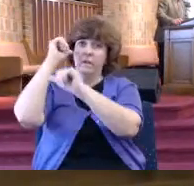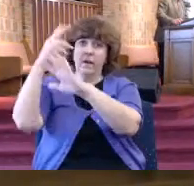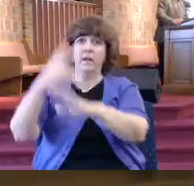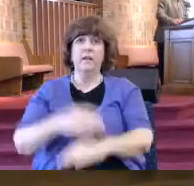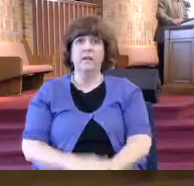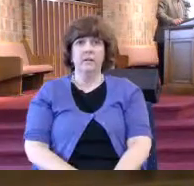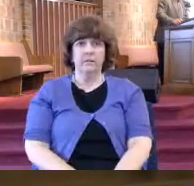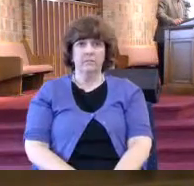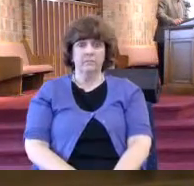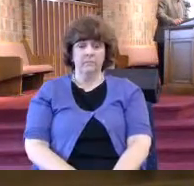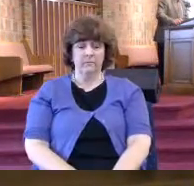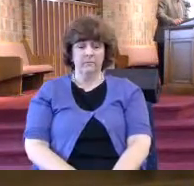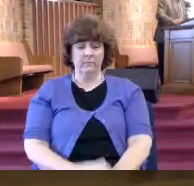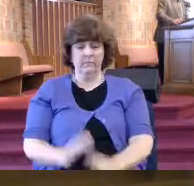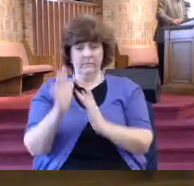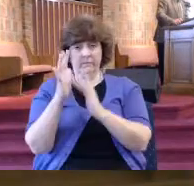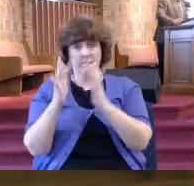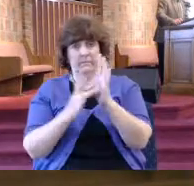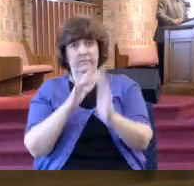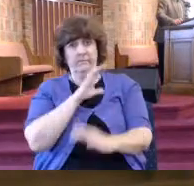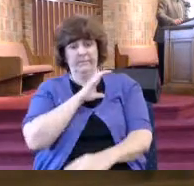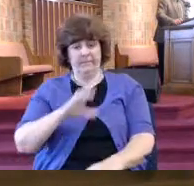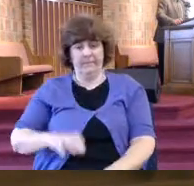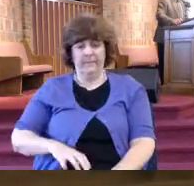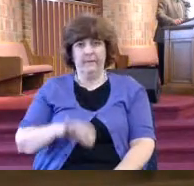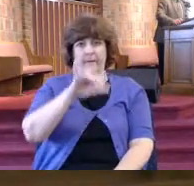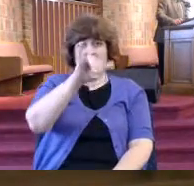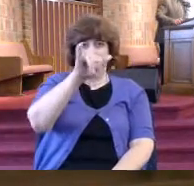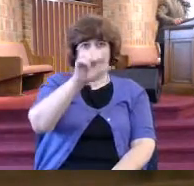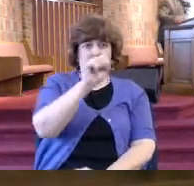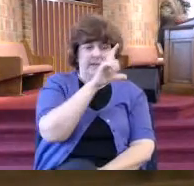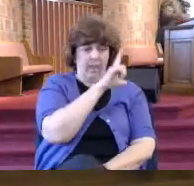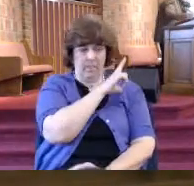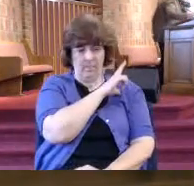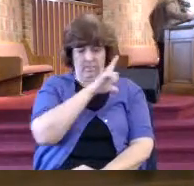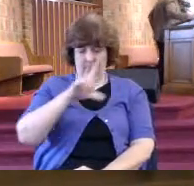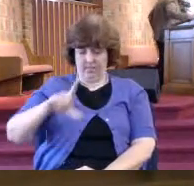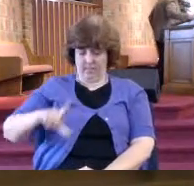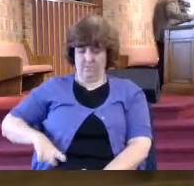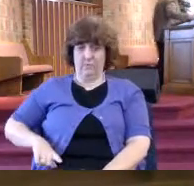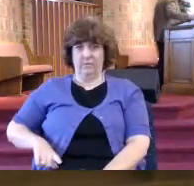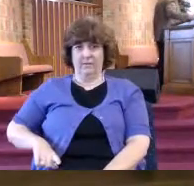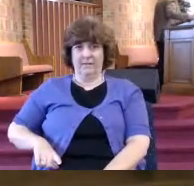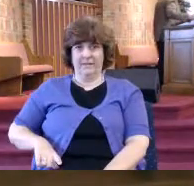Jesus Christ is Lord. You know what those words mean?